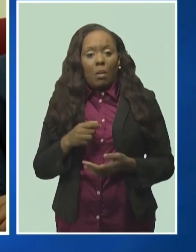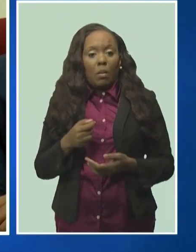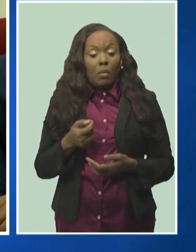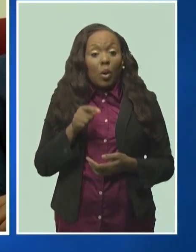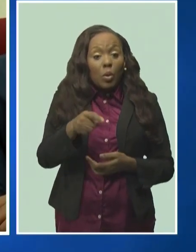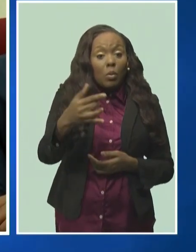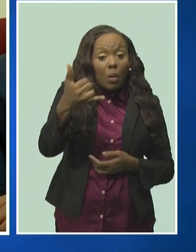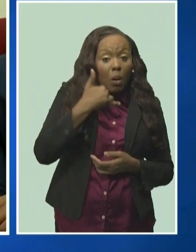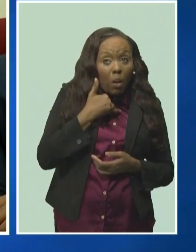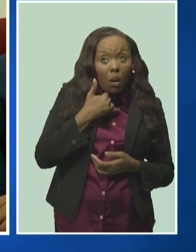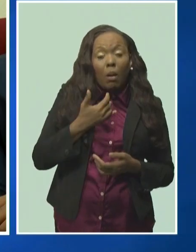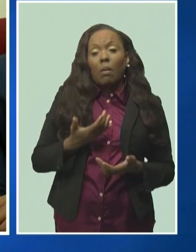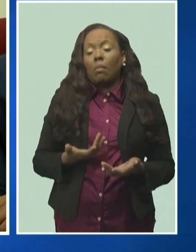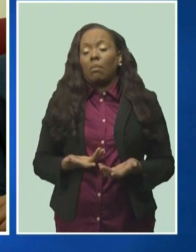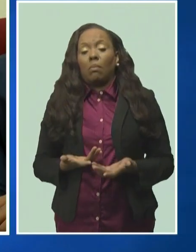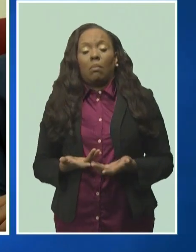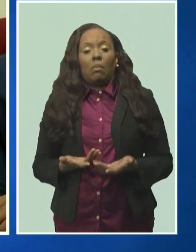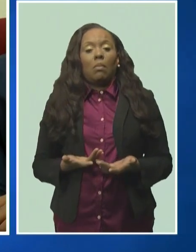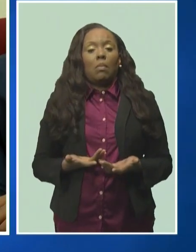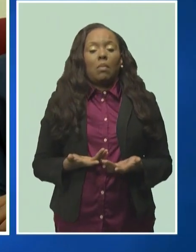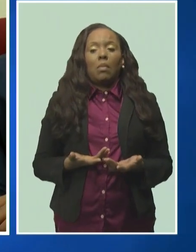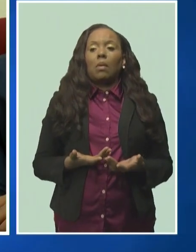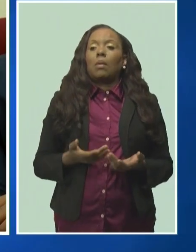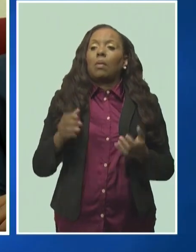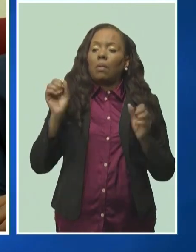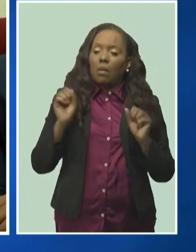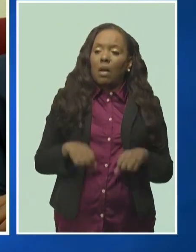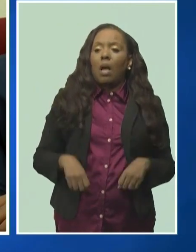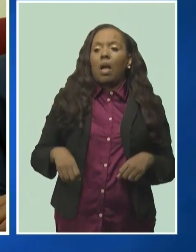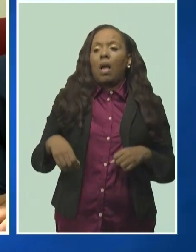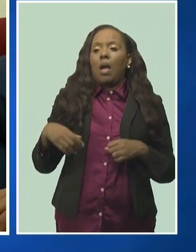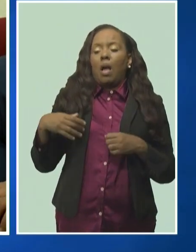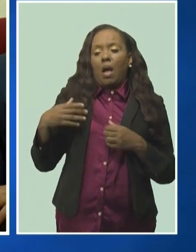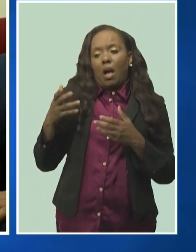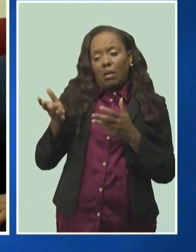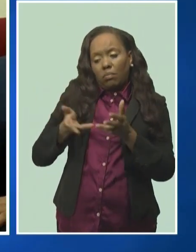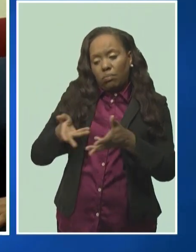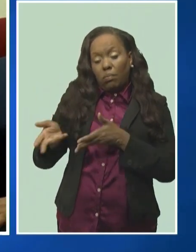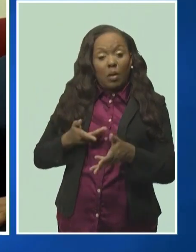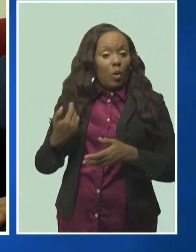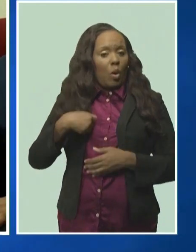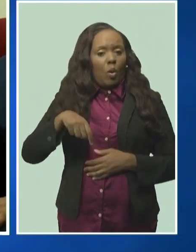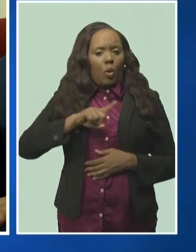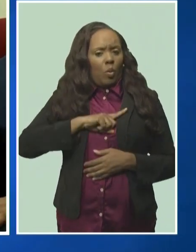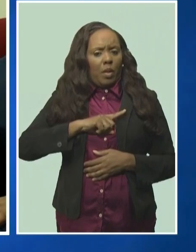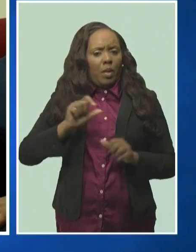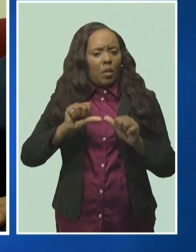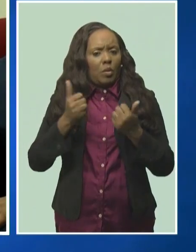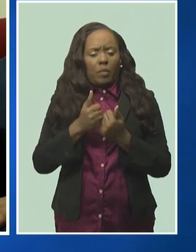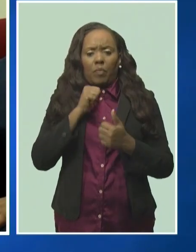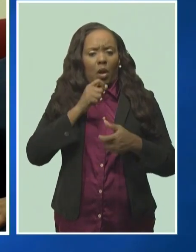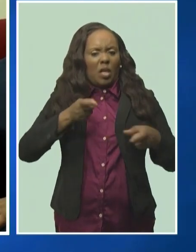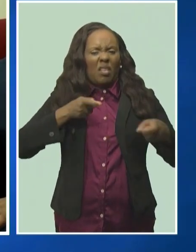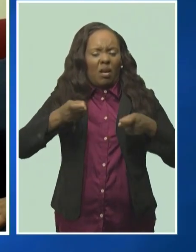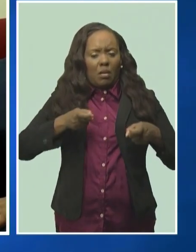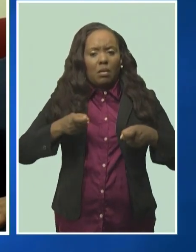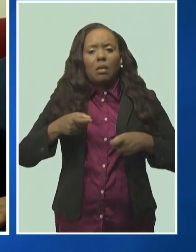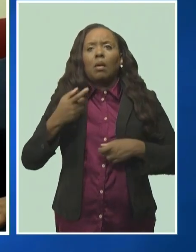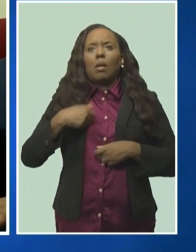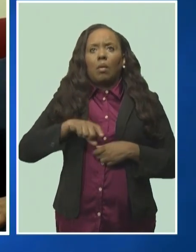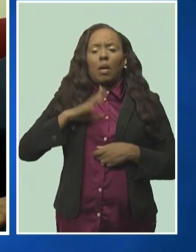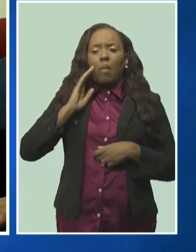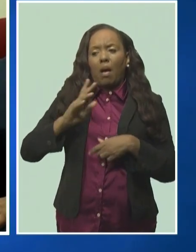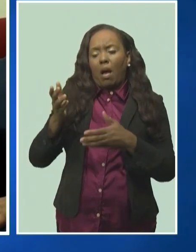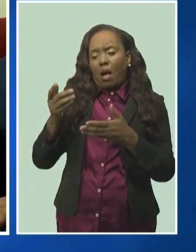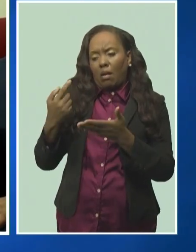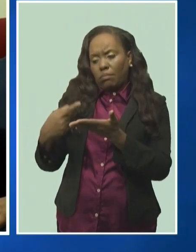about a concern that you have, we can go to that member, because remember, we don't run these businesses. We can go to that member and we can work with that member to seek resolution,